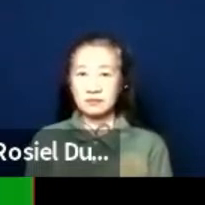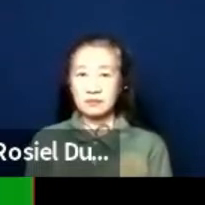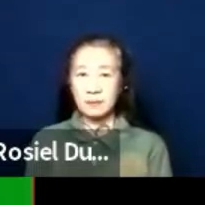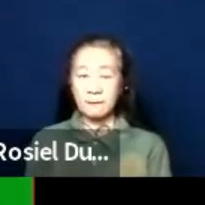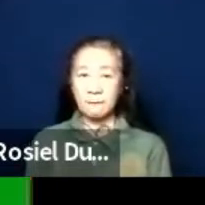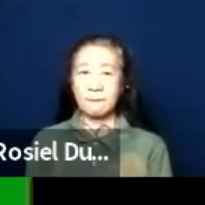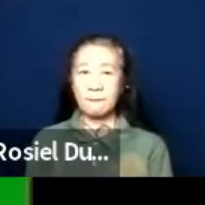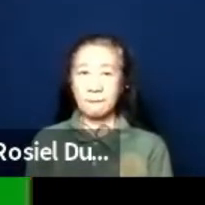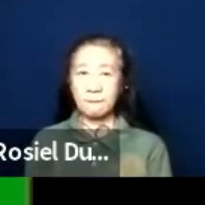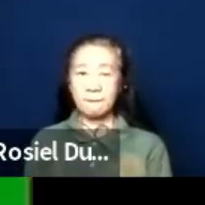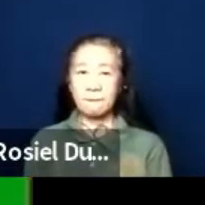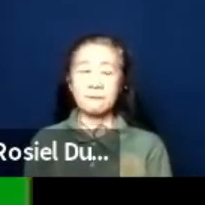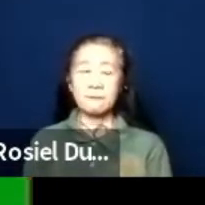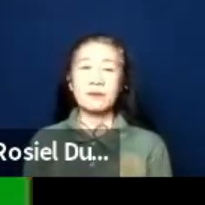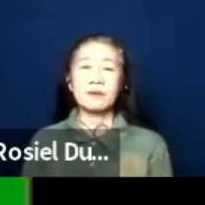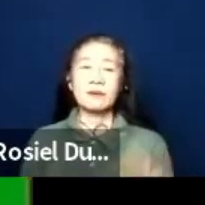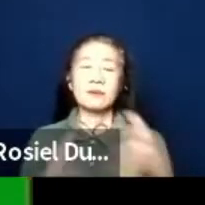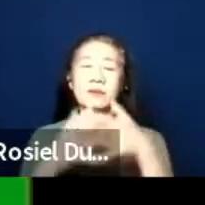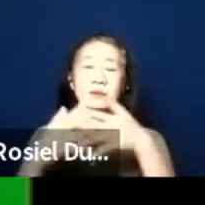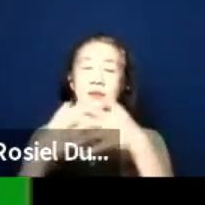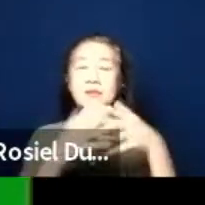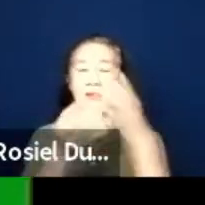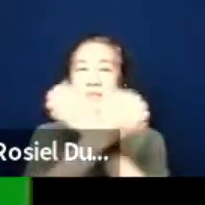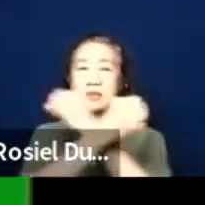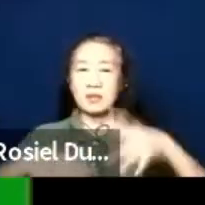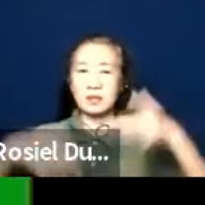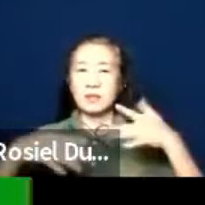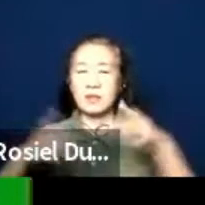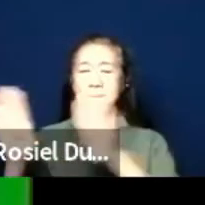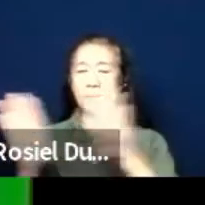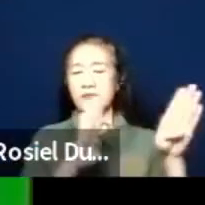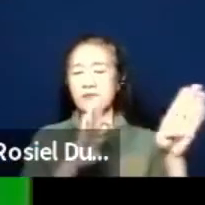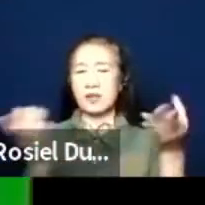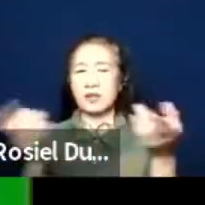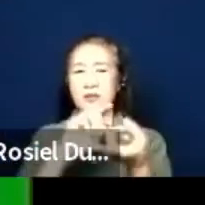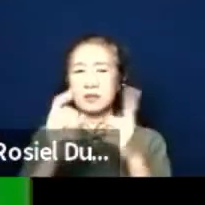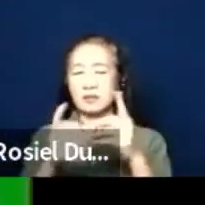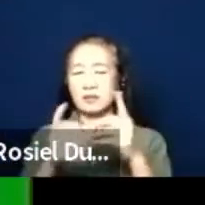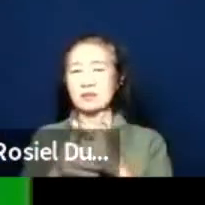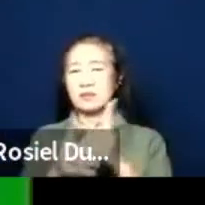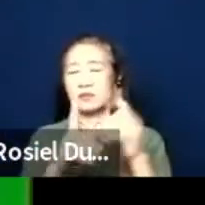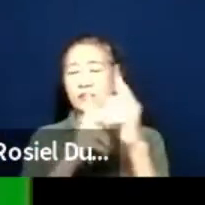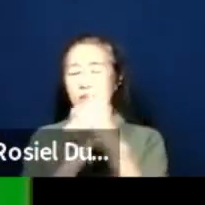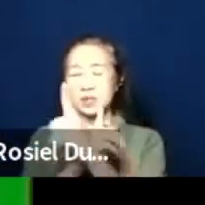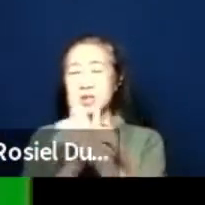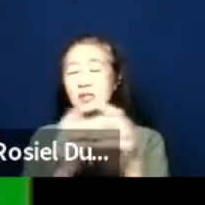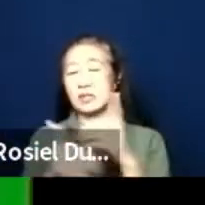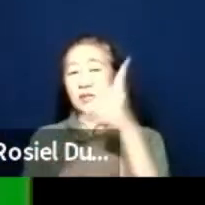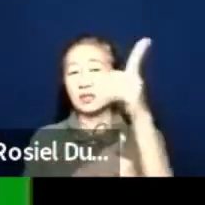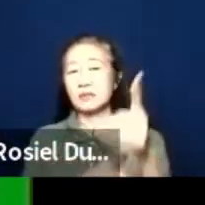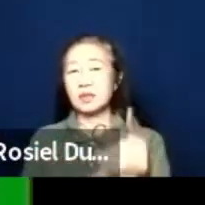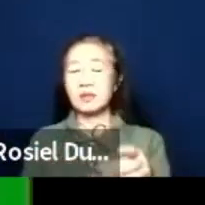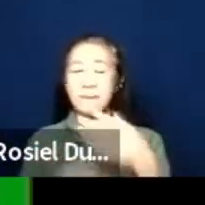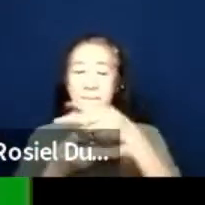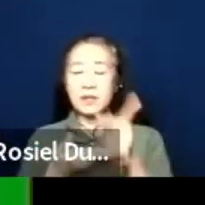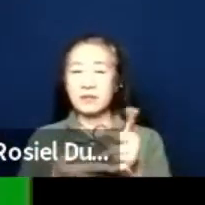On the Medical Watch, saving a life in the time of a pandemic. Our behaviors have changed. Social distancing and masking are now part of our daily routine.